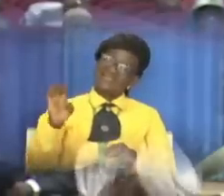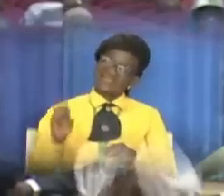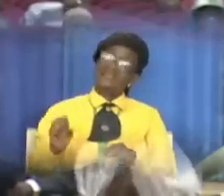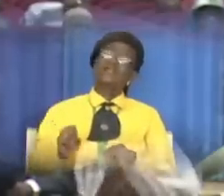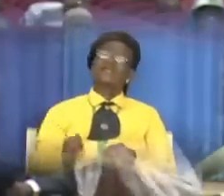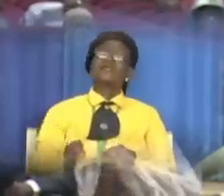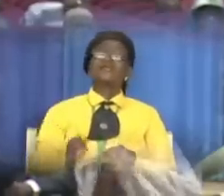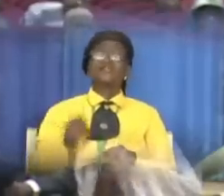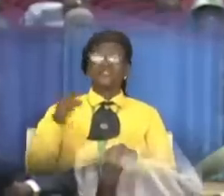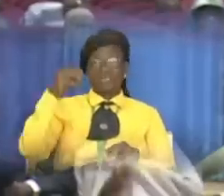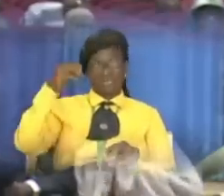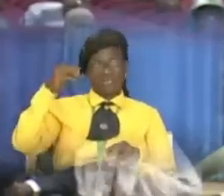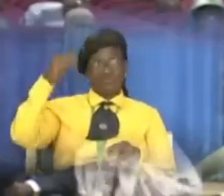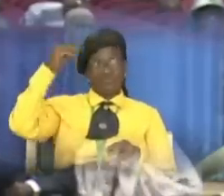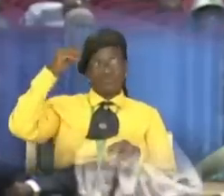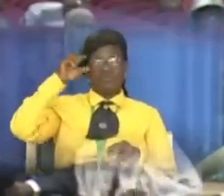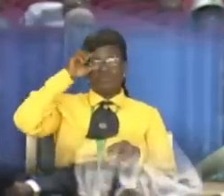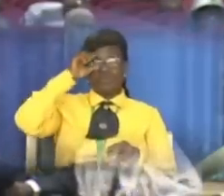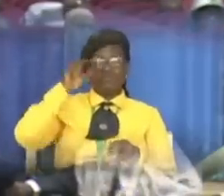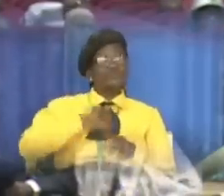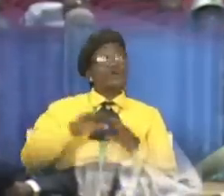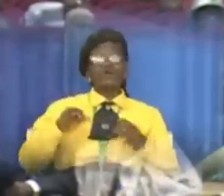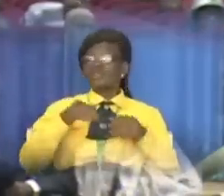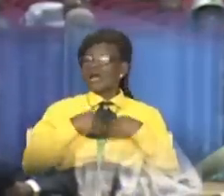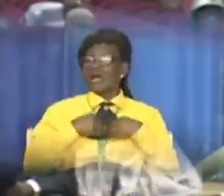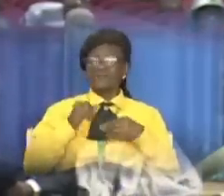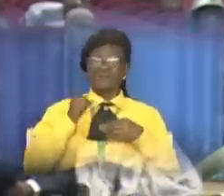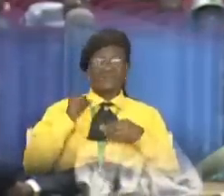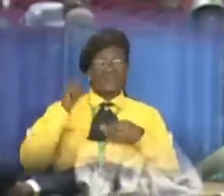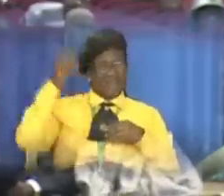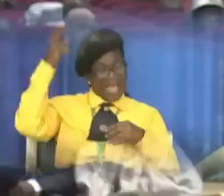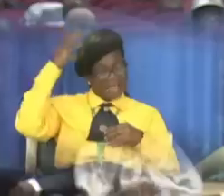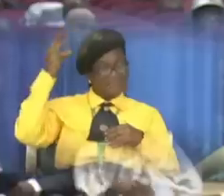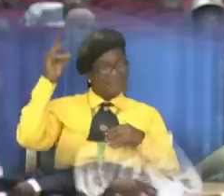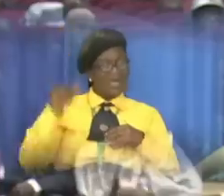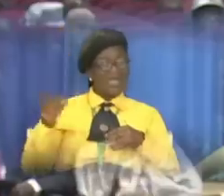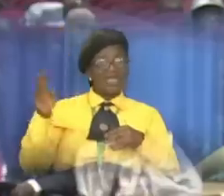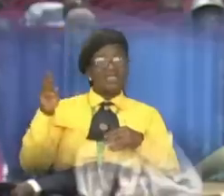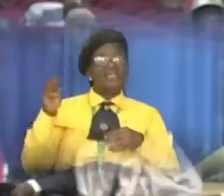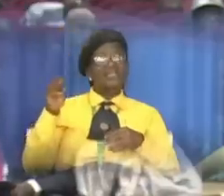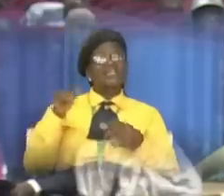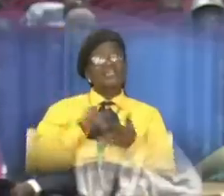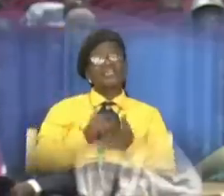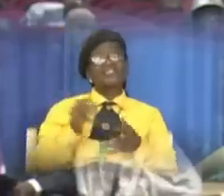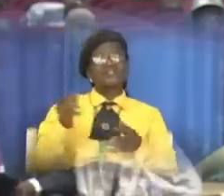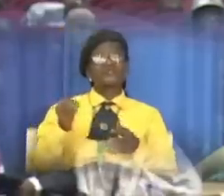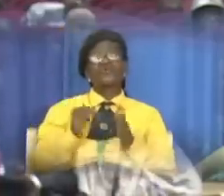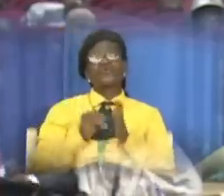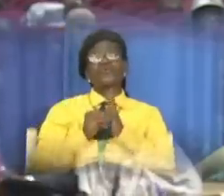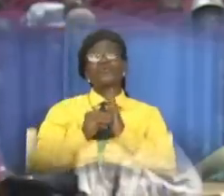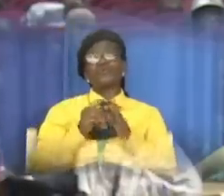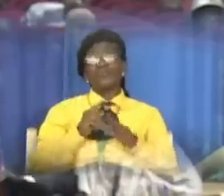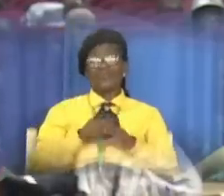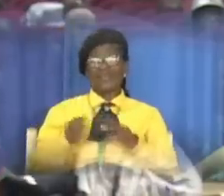But it takes the light of the sun and reflects it